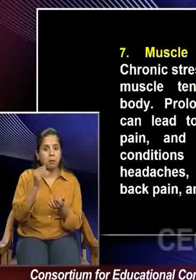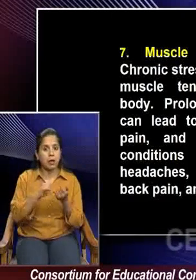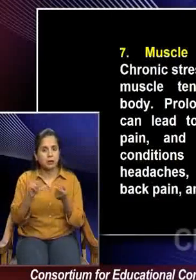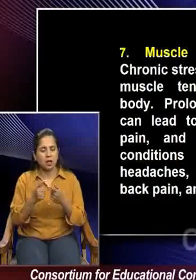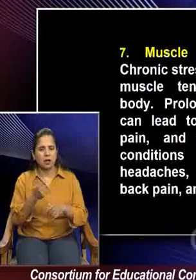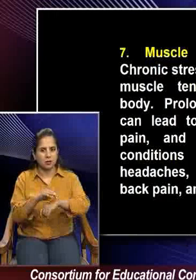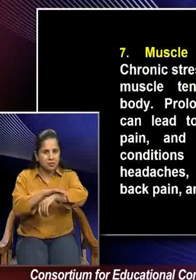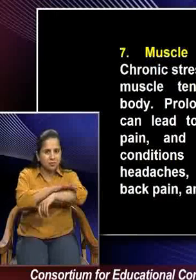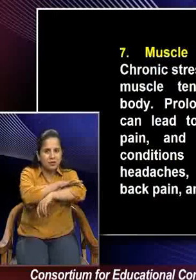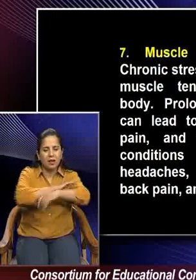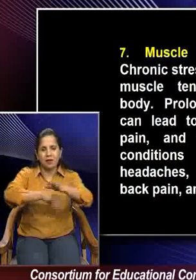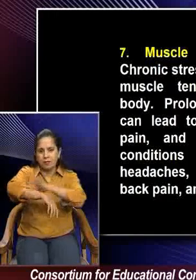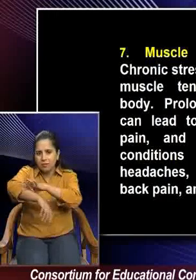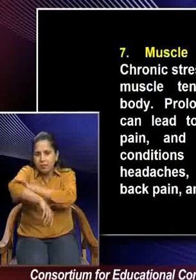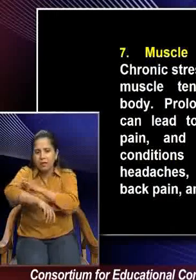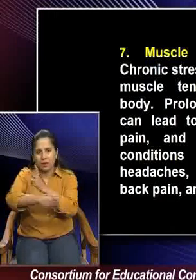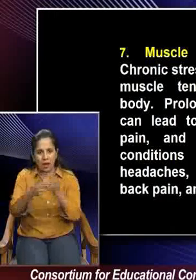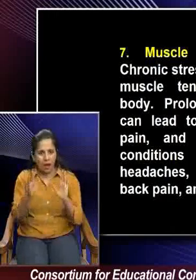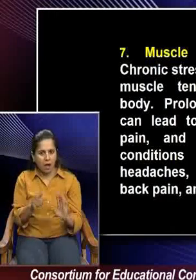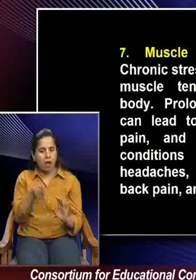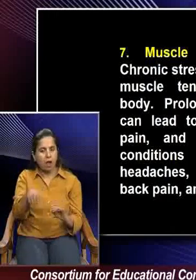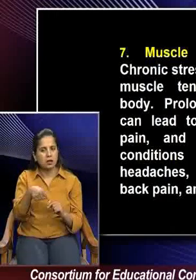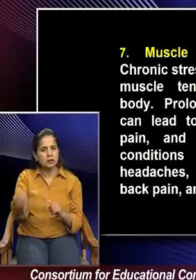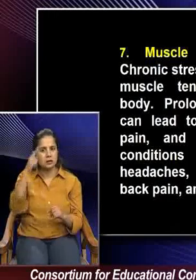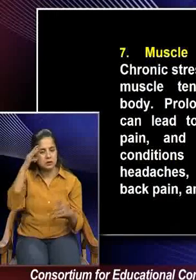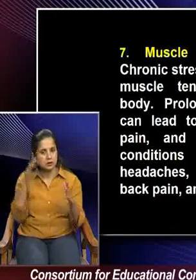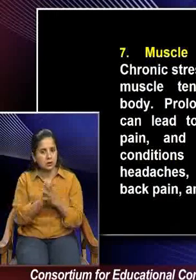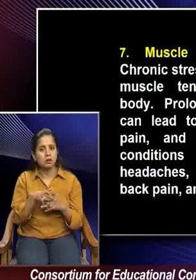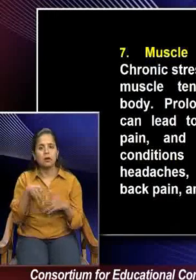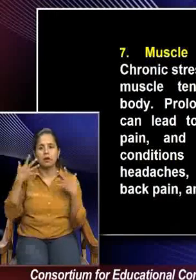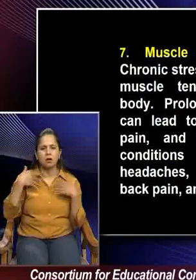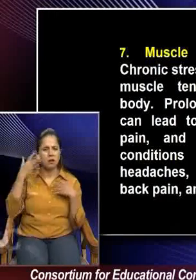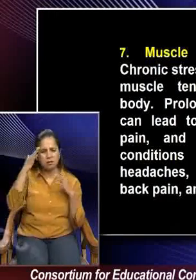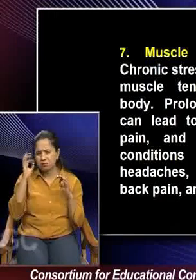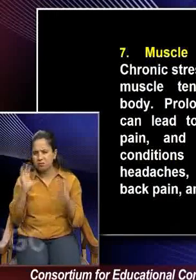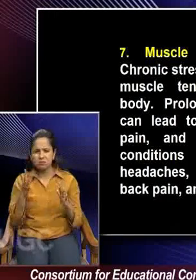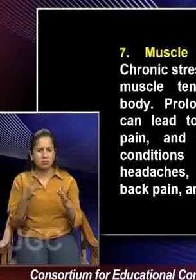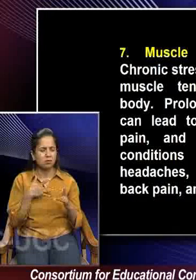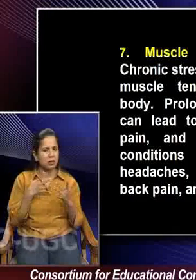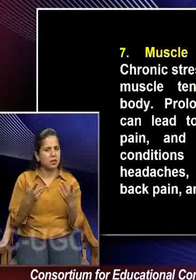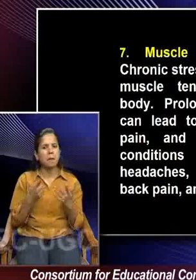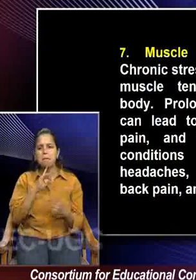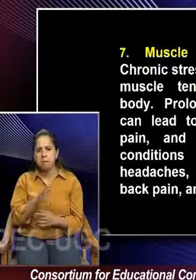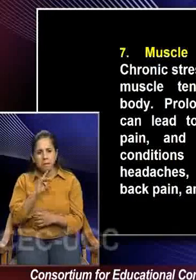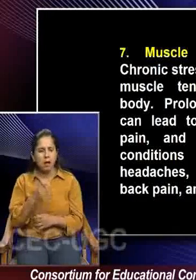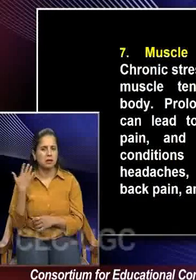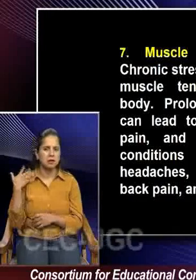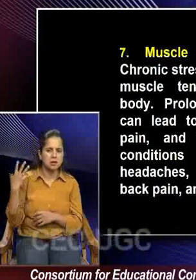tension can lead to physical discomfort,